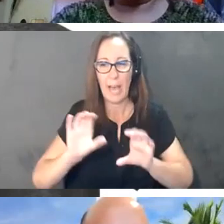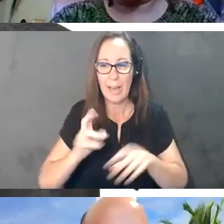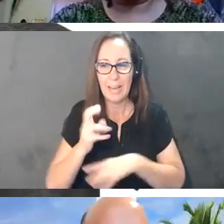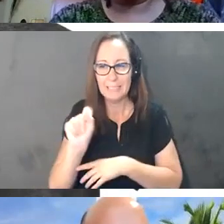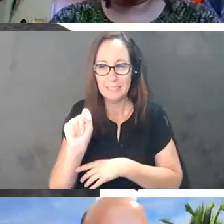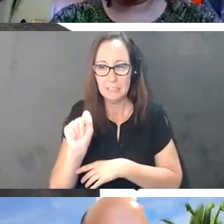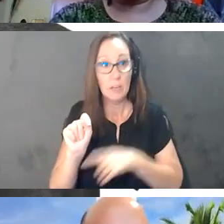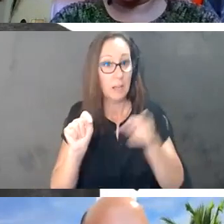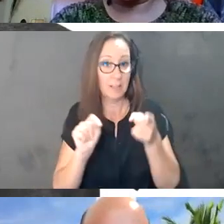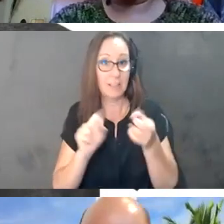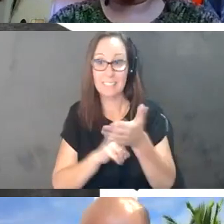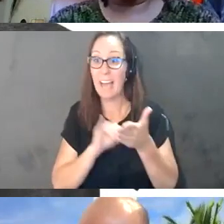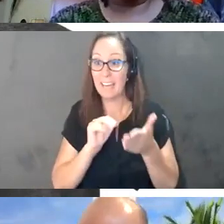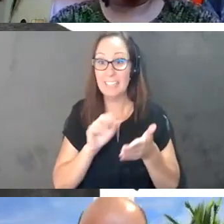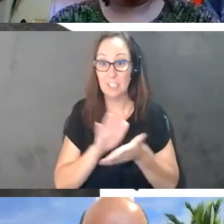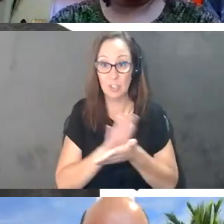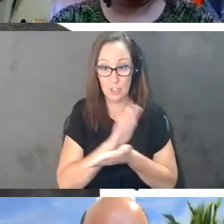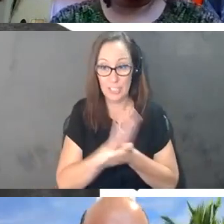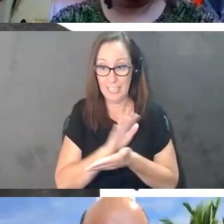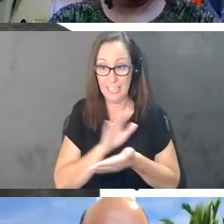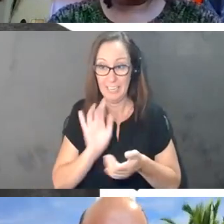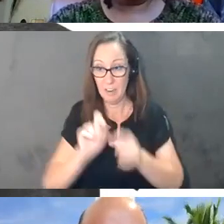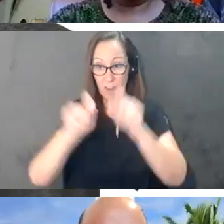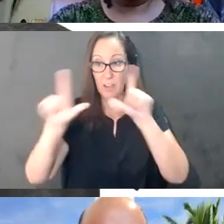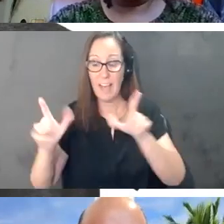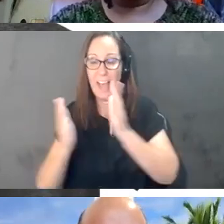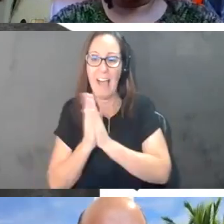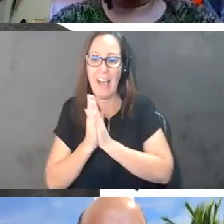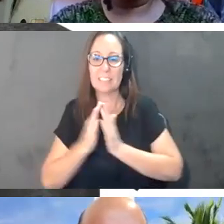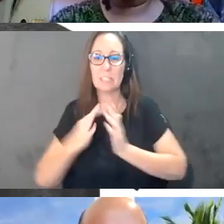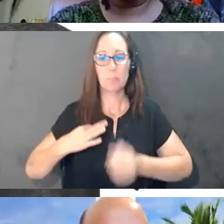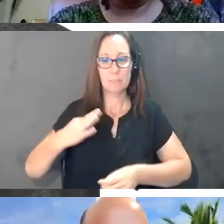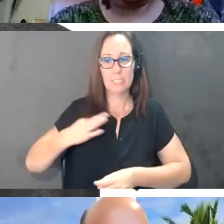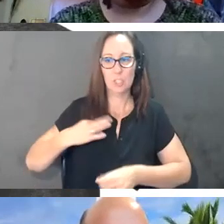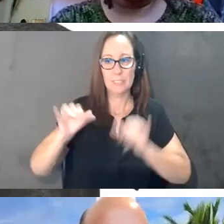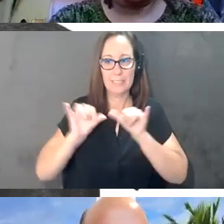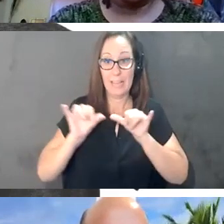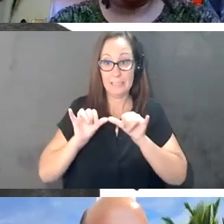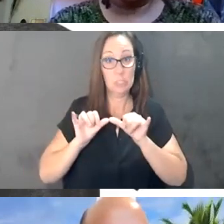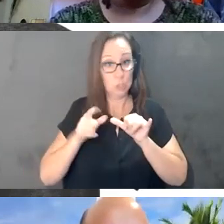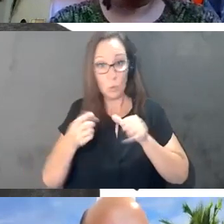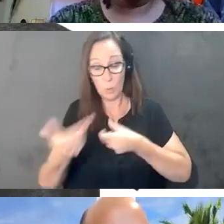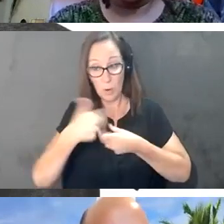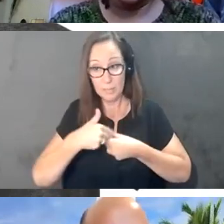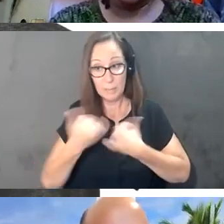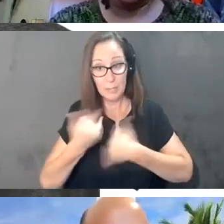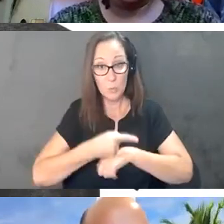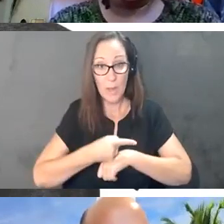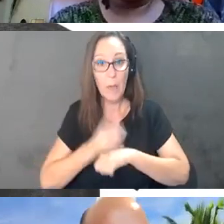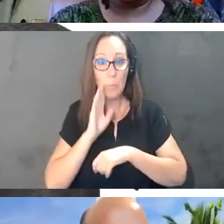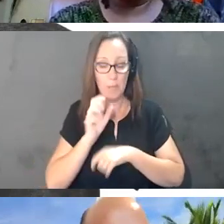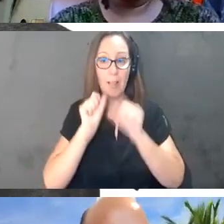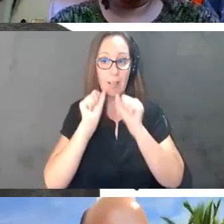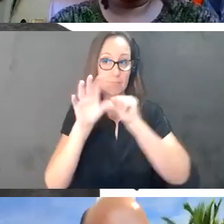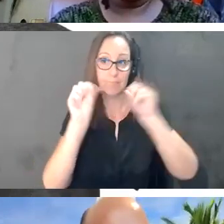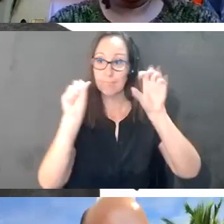also ask you what your t-shirt size is. And so for participating, everyone's going to be given a complimentary t-shirt